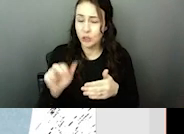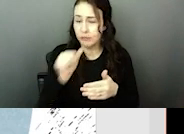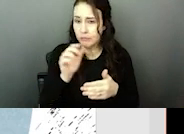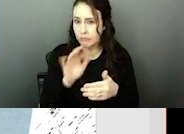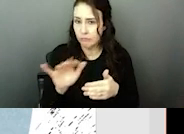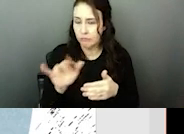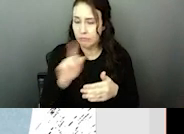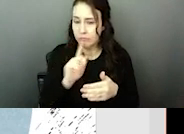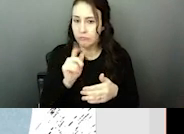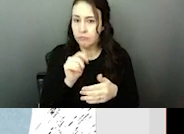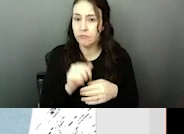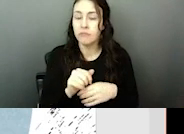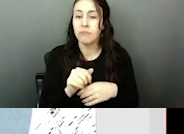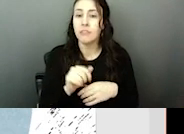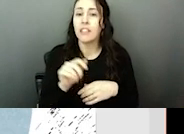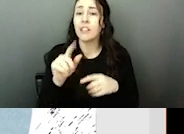different.